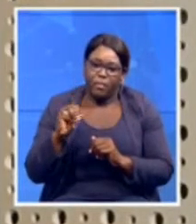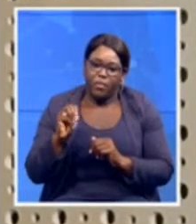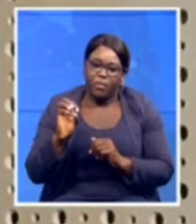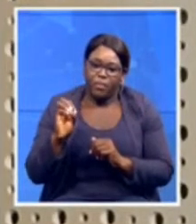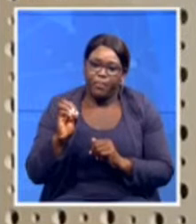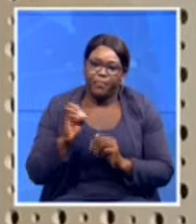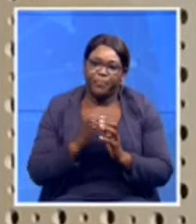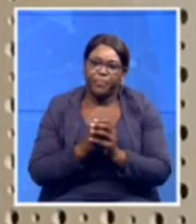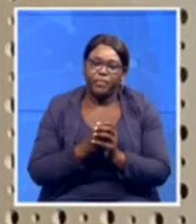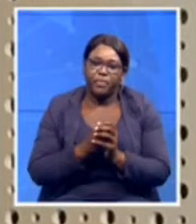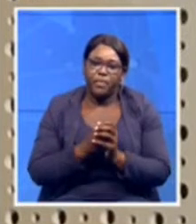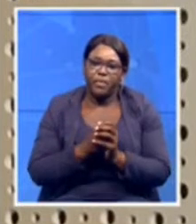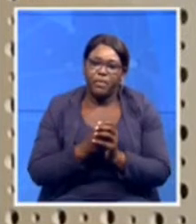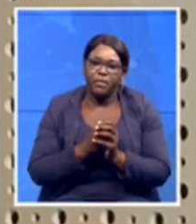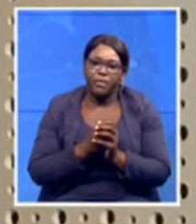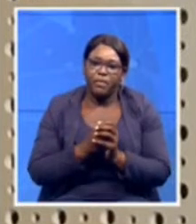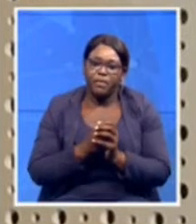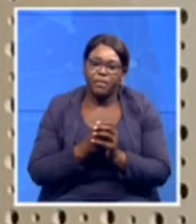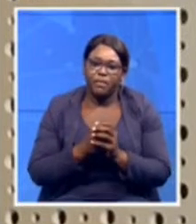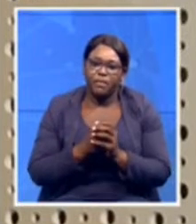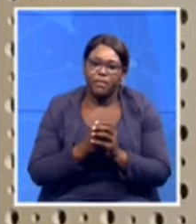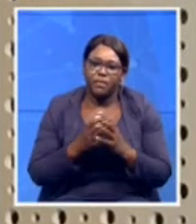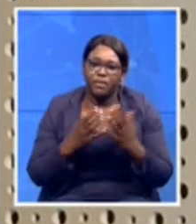questions. We can take them in batches.